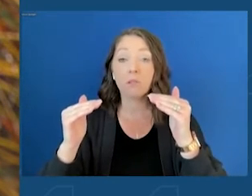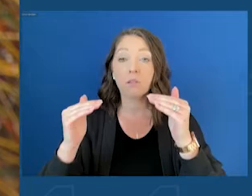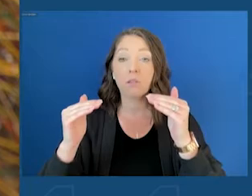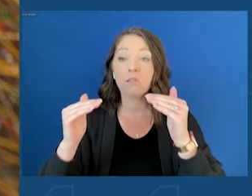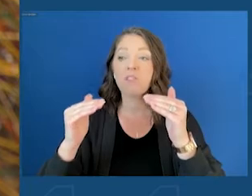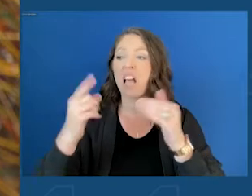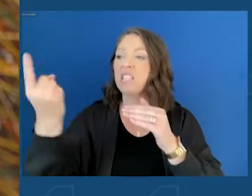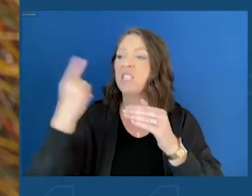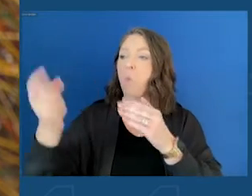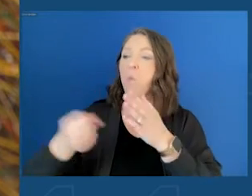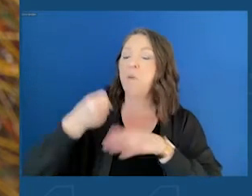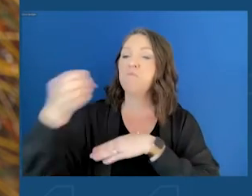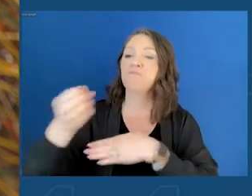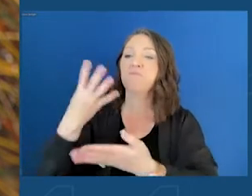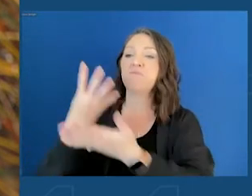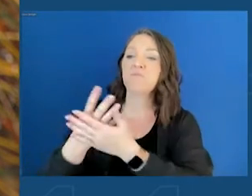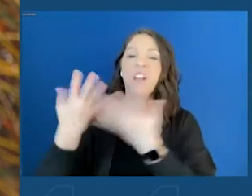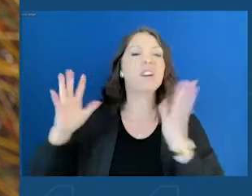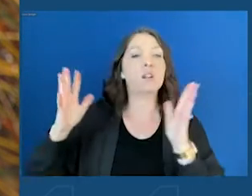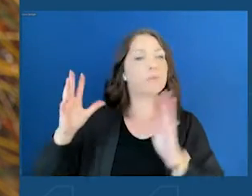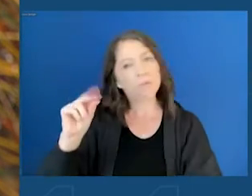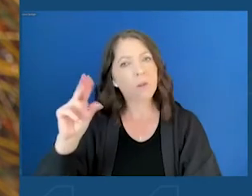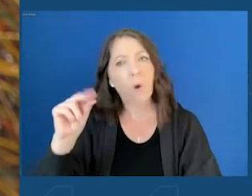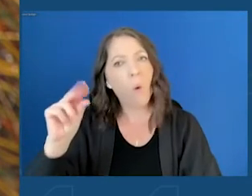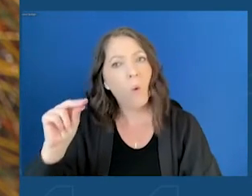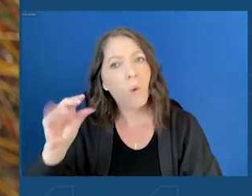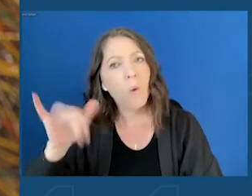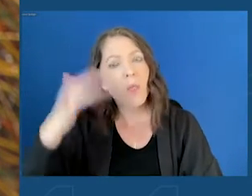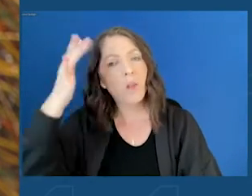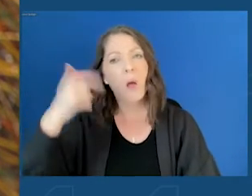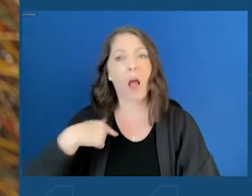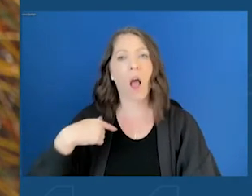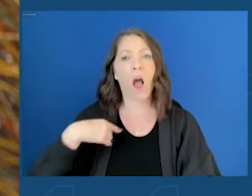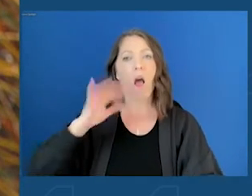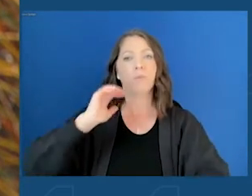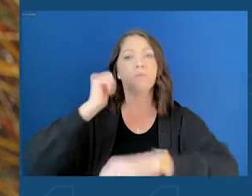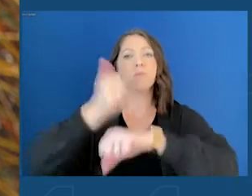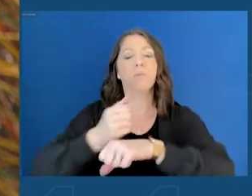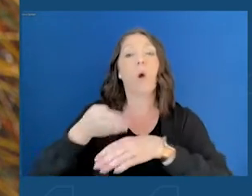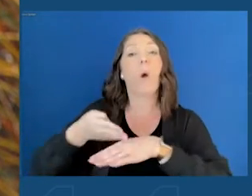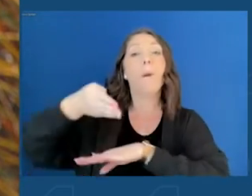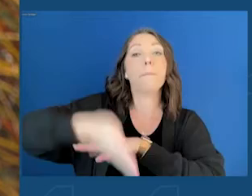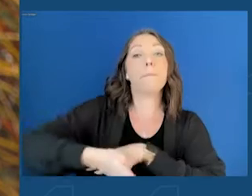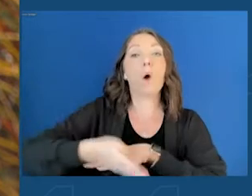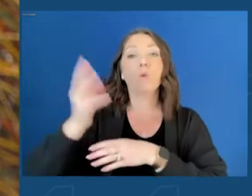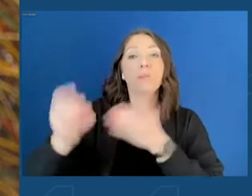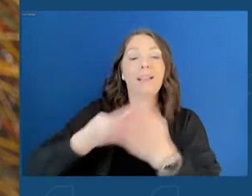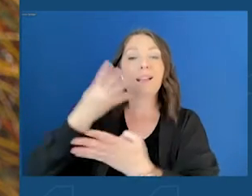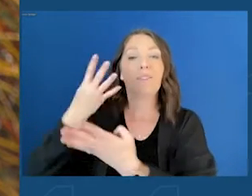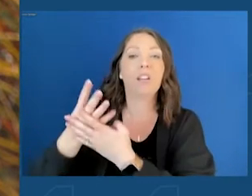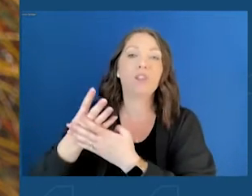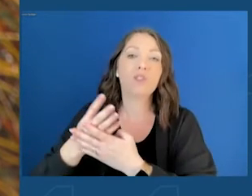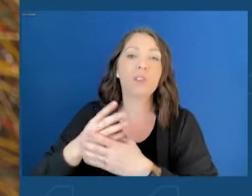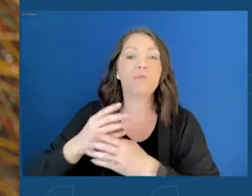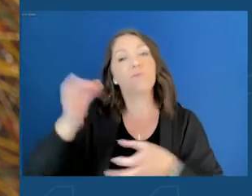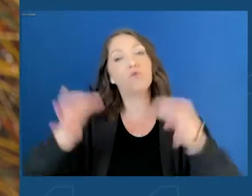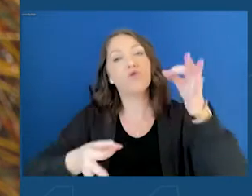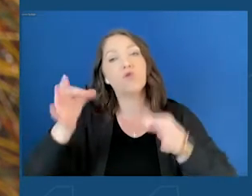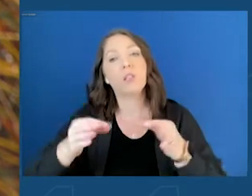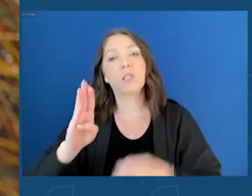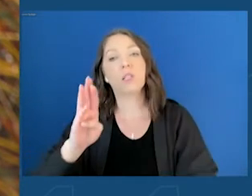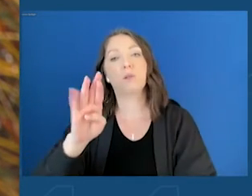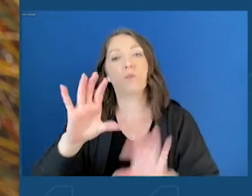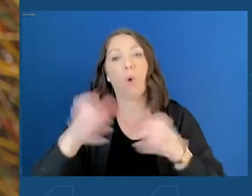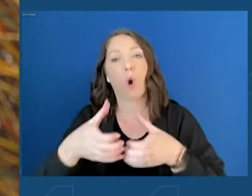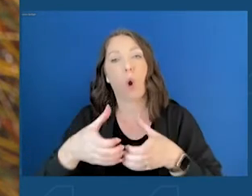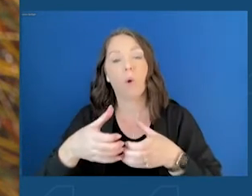convicted. That's why in Brooklyn, I created the first ever post-conviction justice bureau, which included a sealing unit to